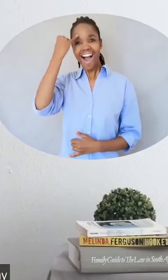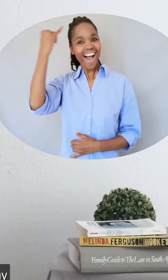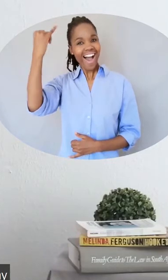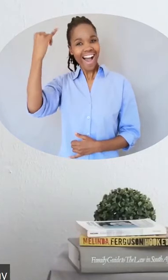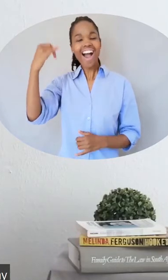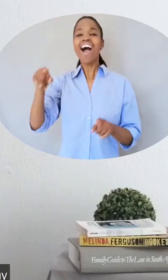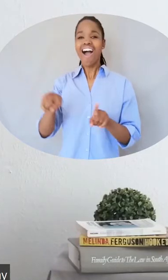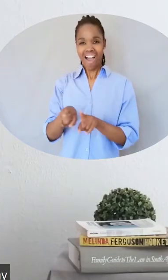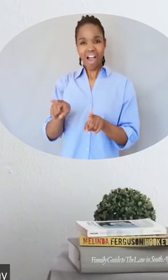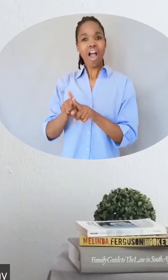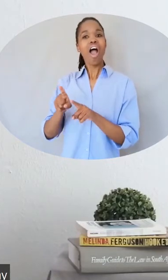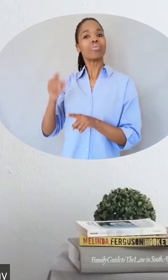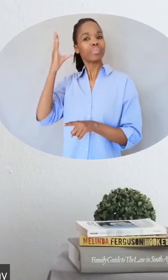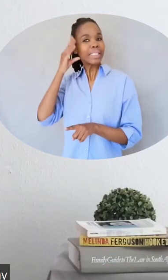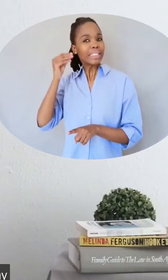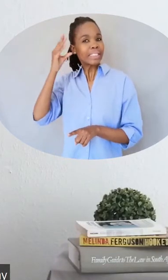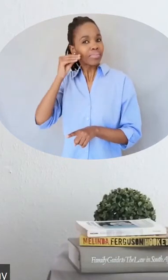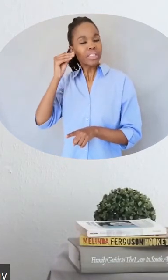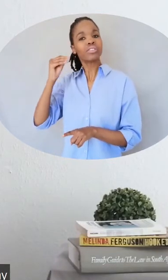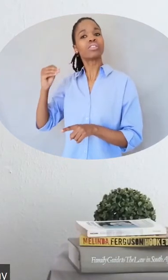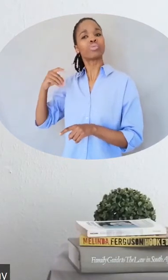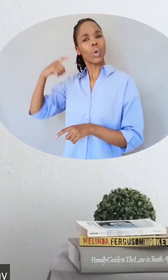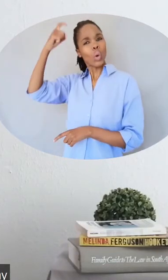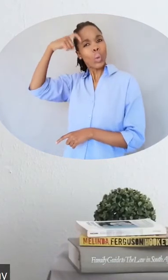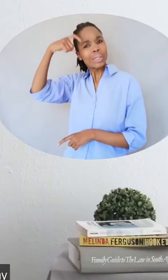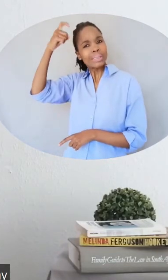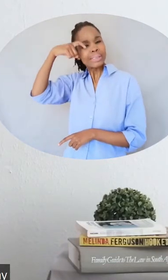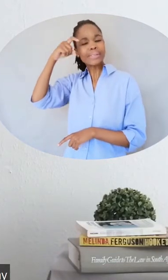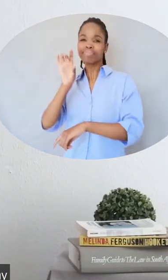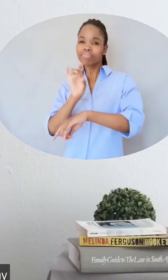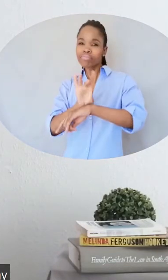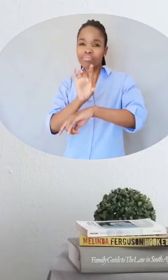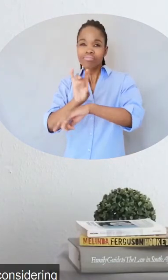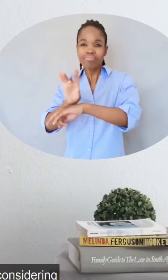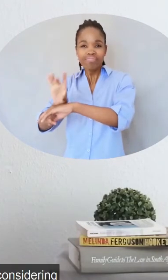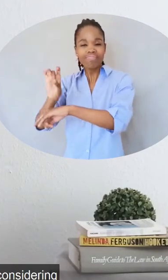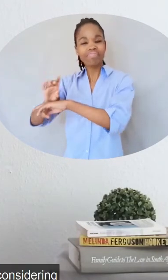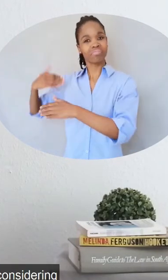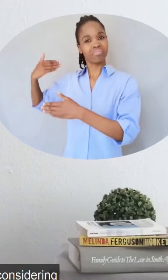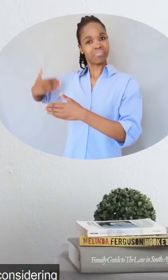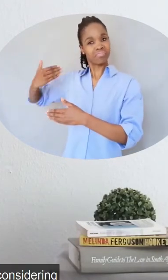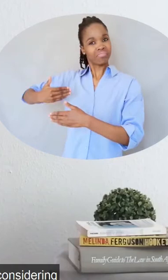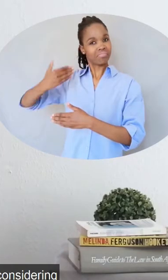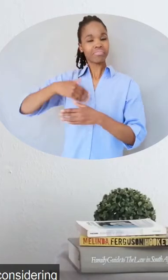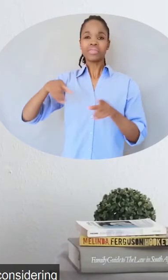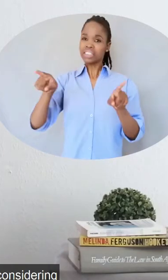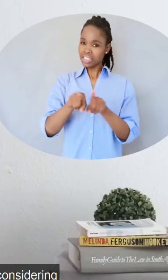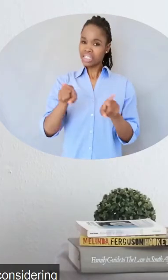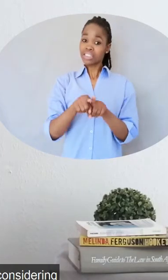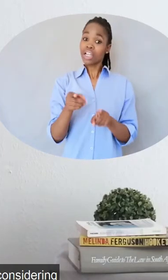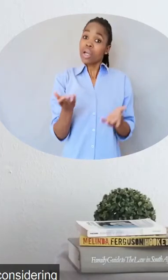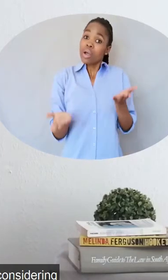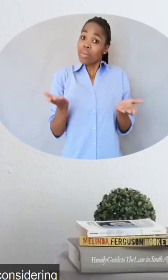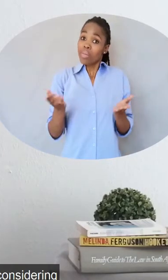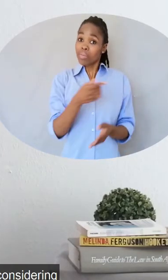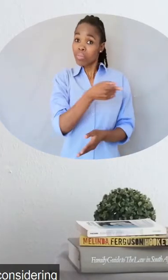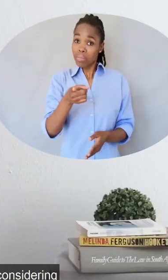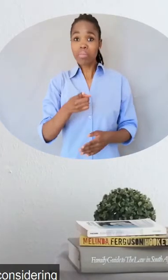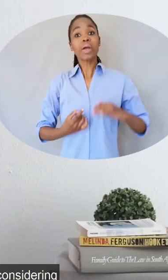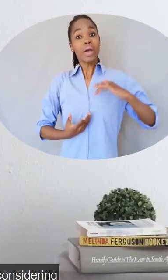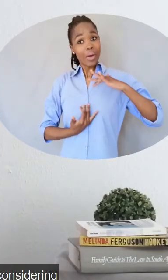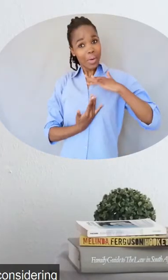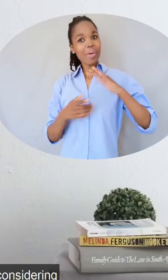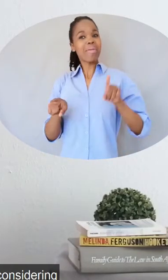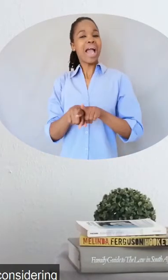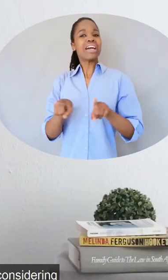So today I hope to share my little pearls of wisdom and empower other people who are considering